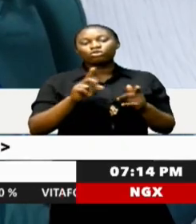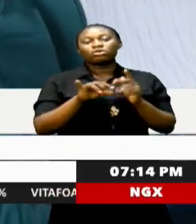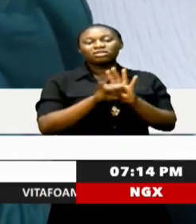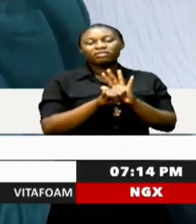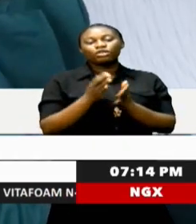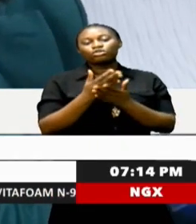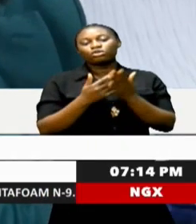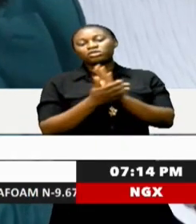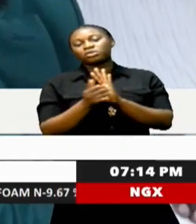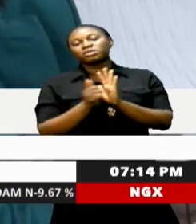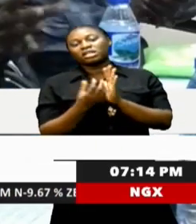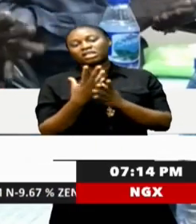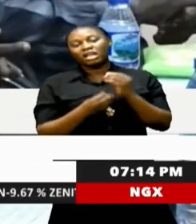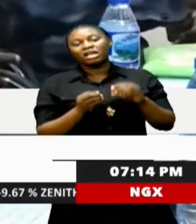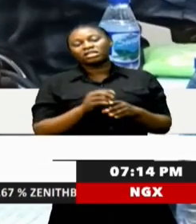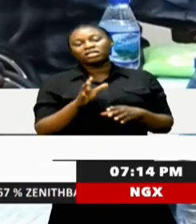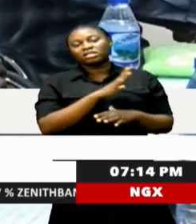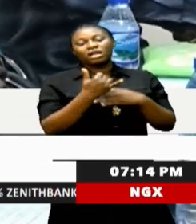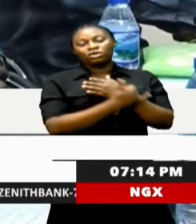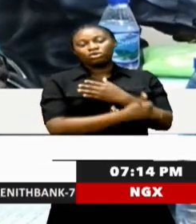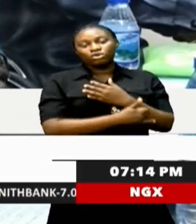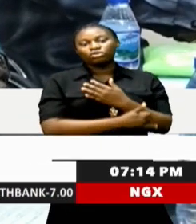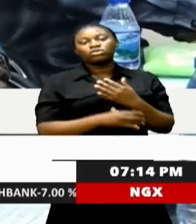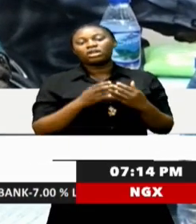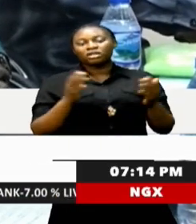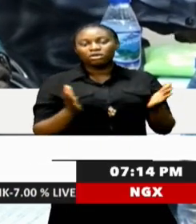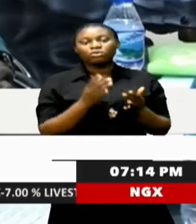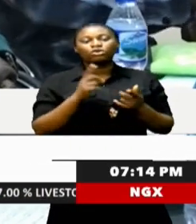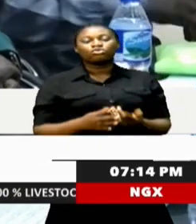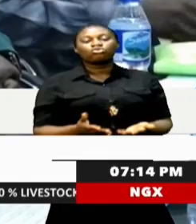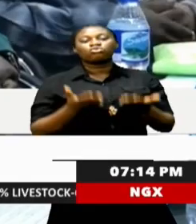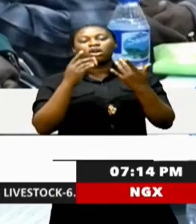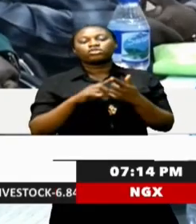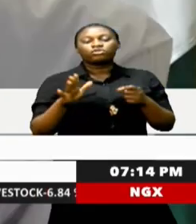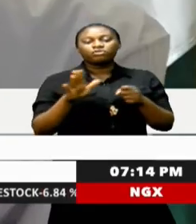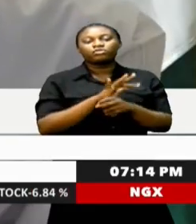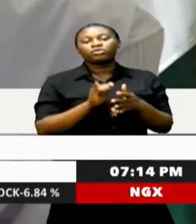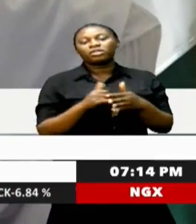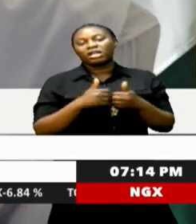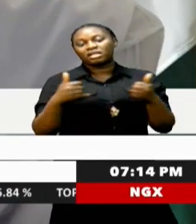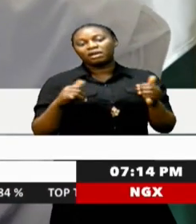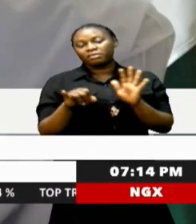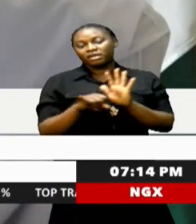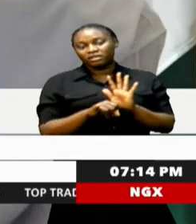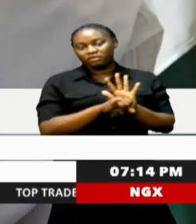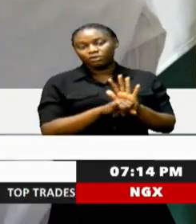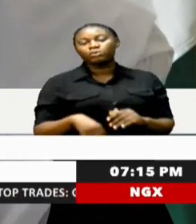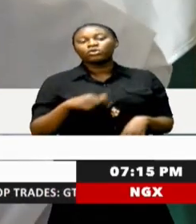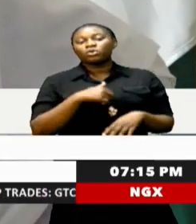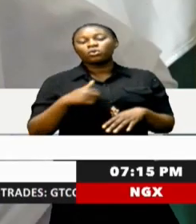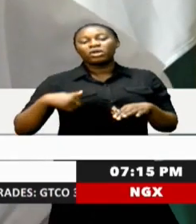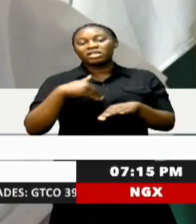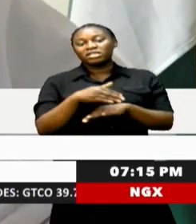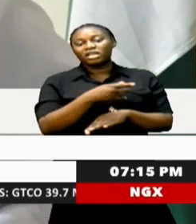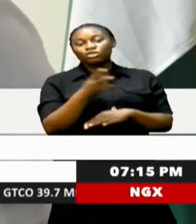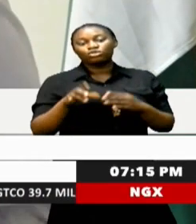lacking in their country and requested TAC to rise in filling those gaps identified. We are sending you out